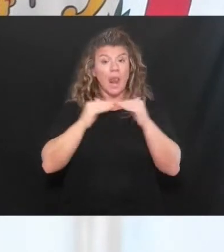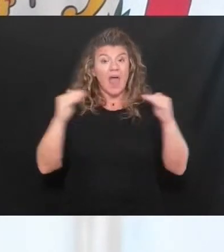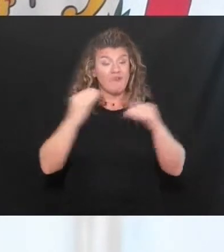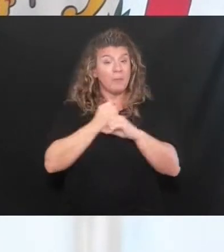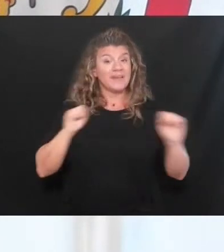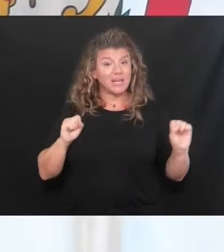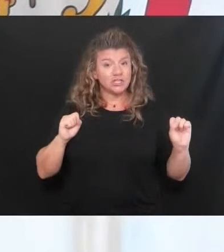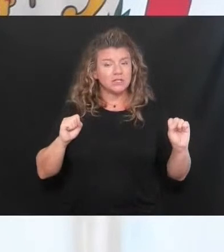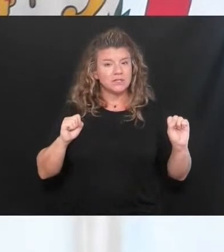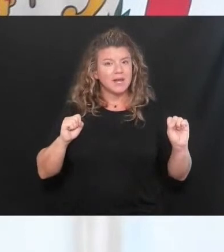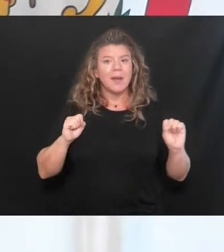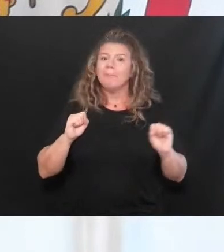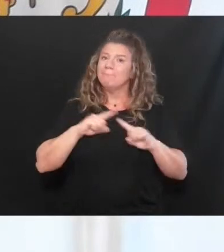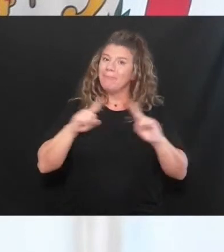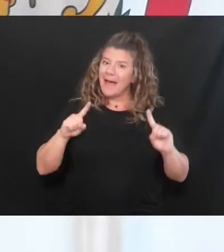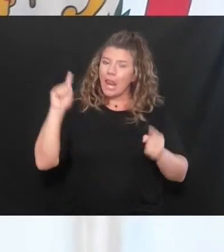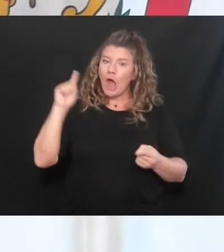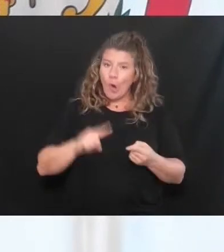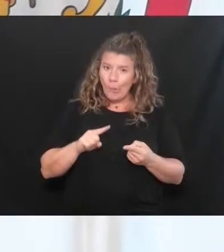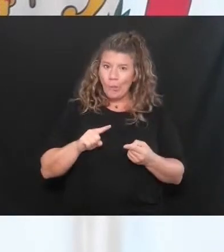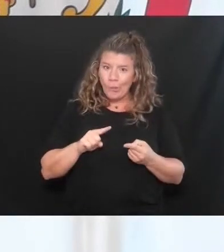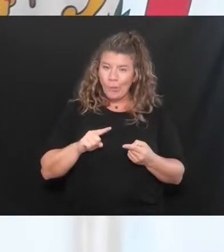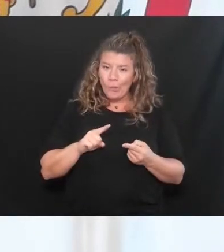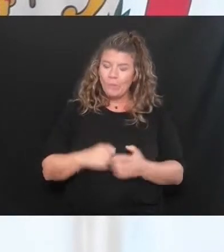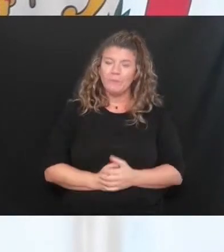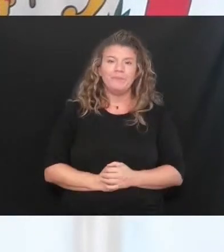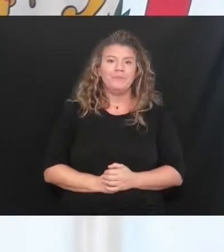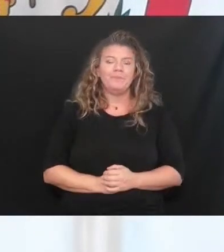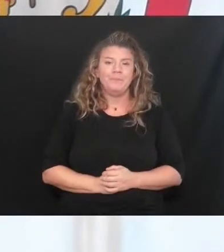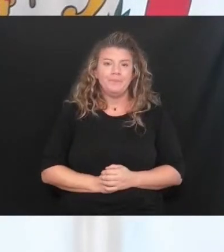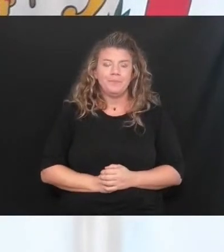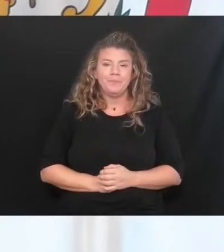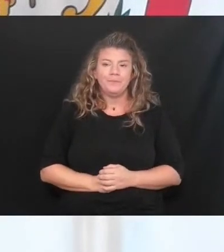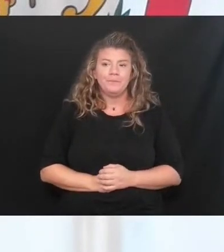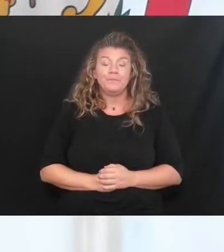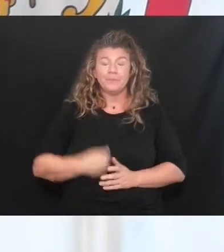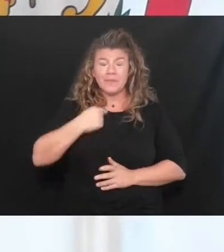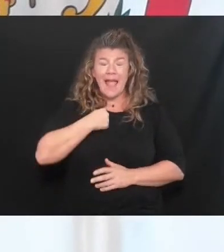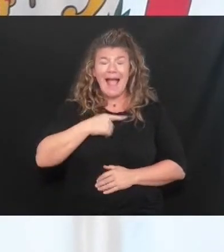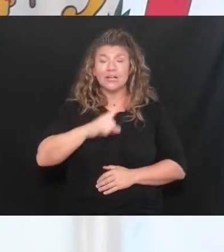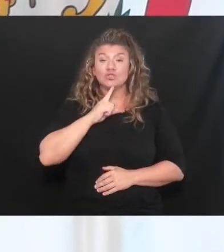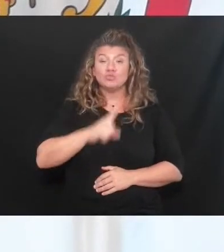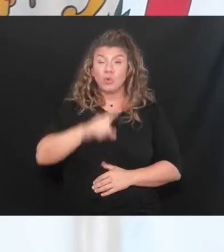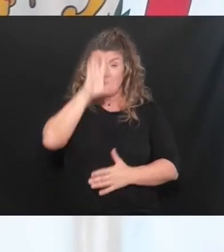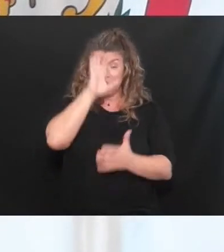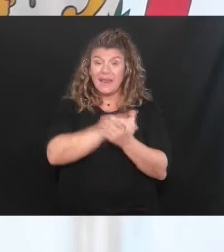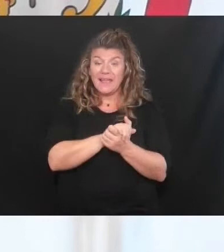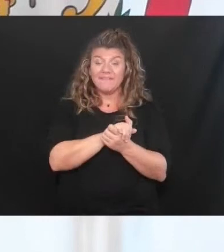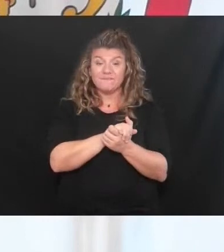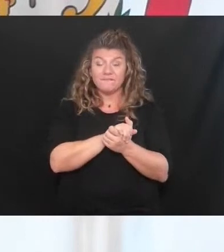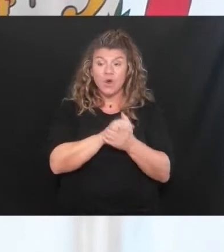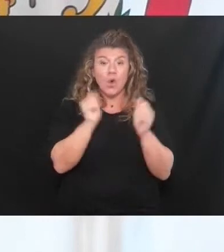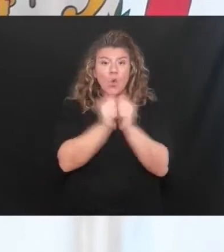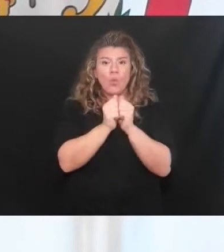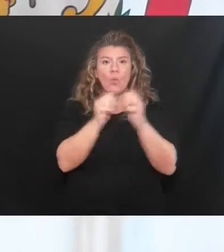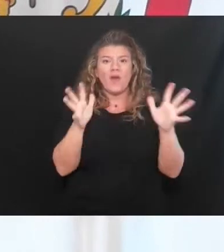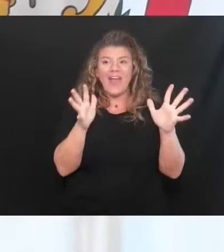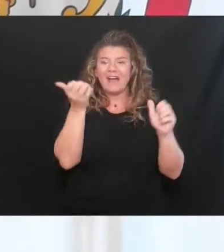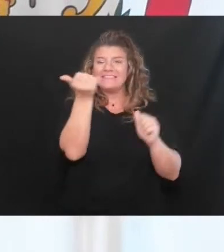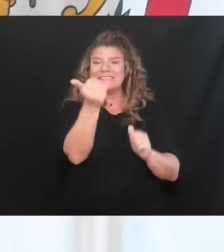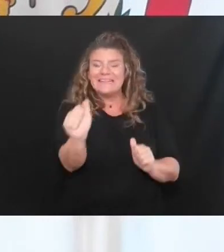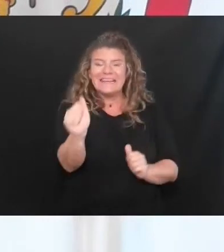but low. Now, I truly believe without any doubt,